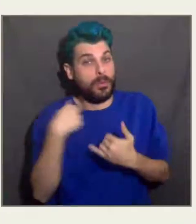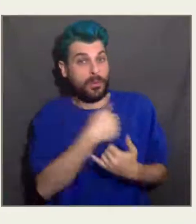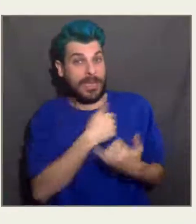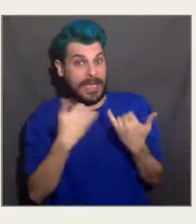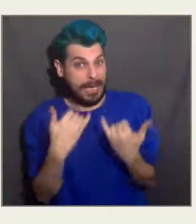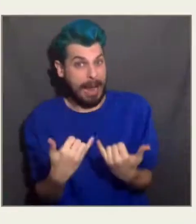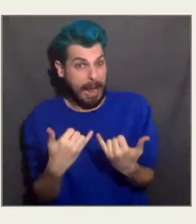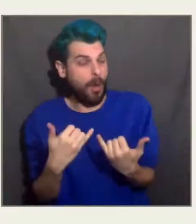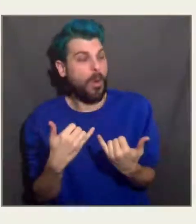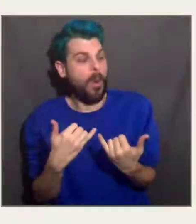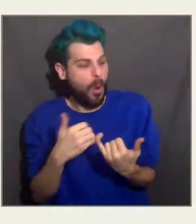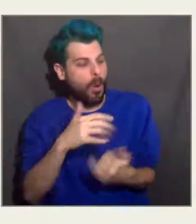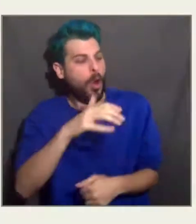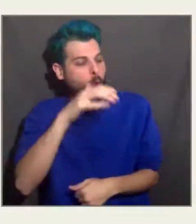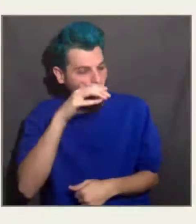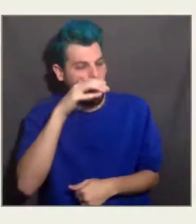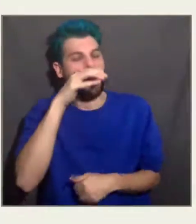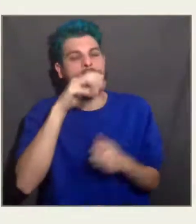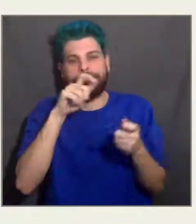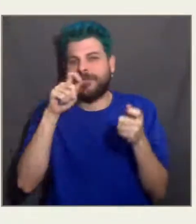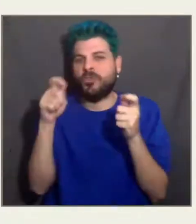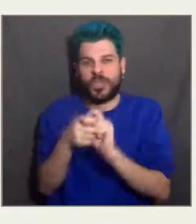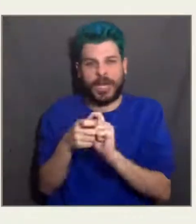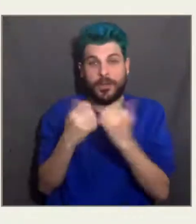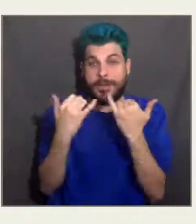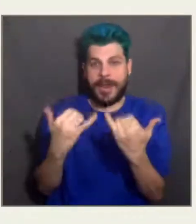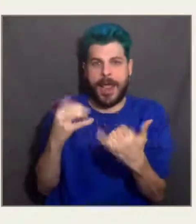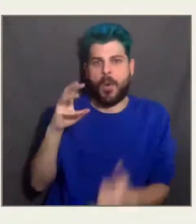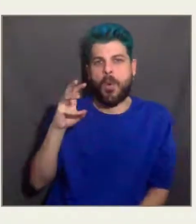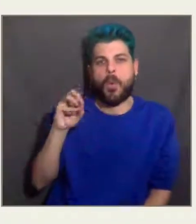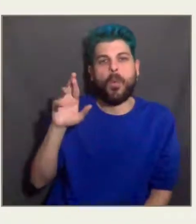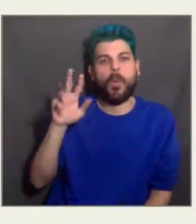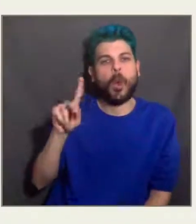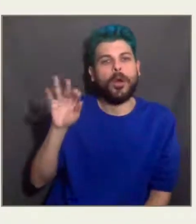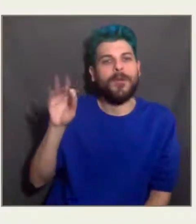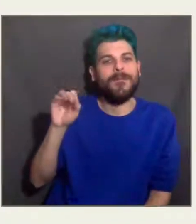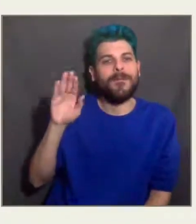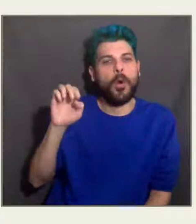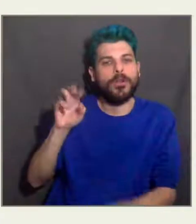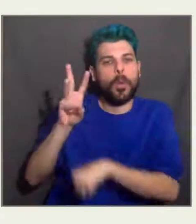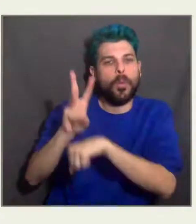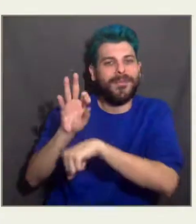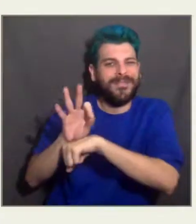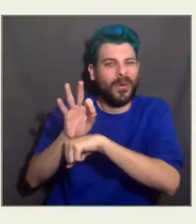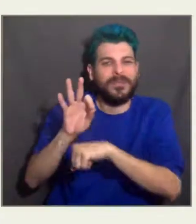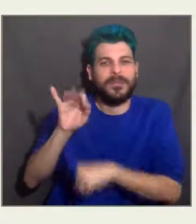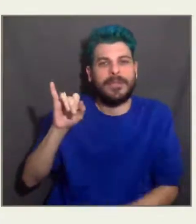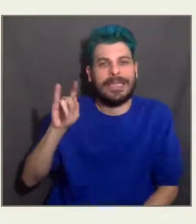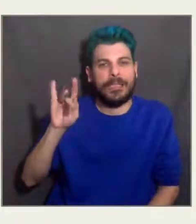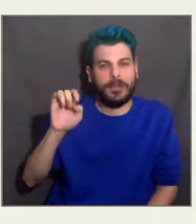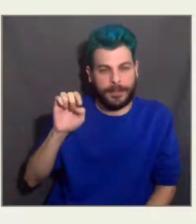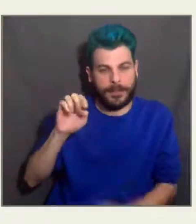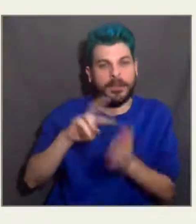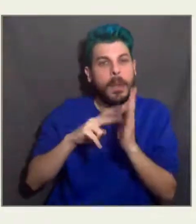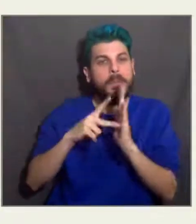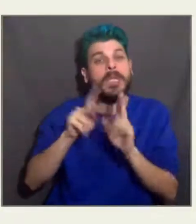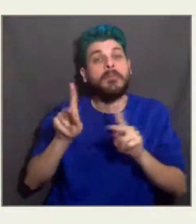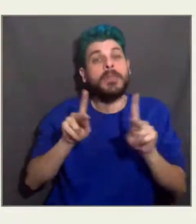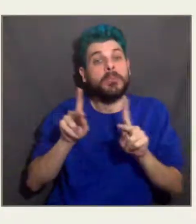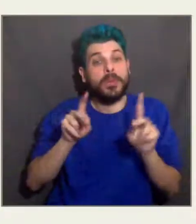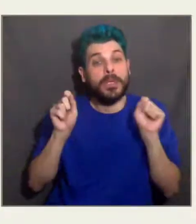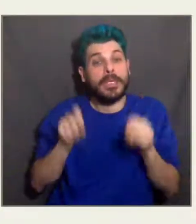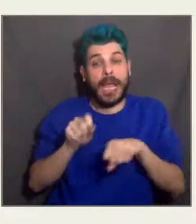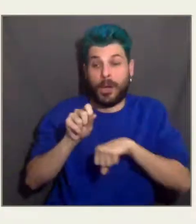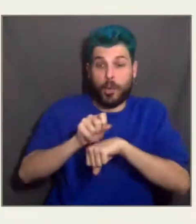to a workforce initiative. A workforce initiative that is working with people to build up their resumes and providing $20 an